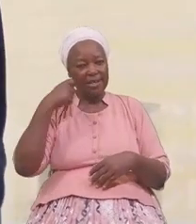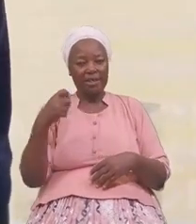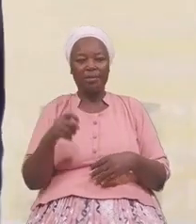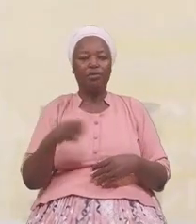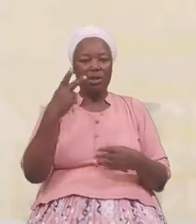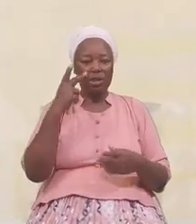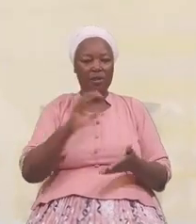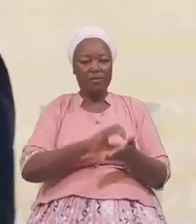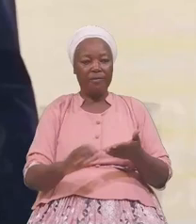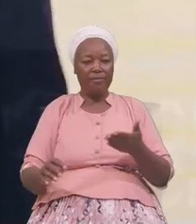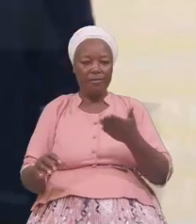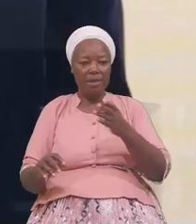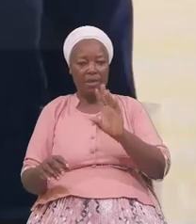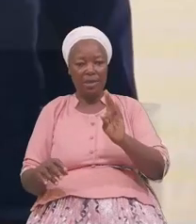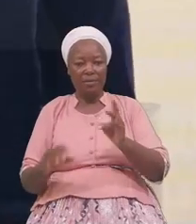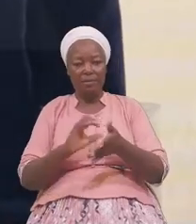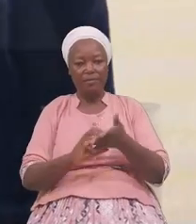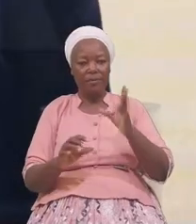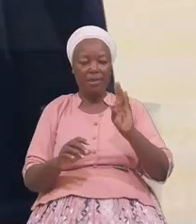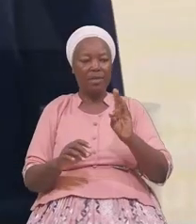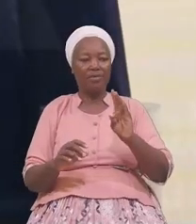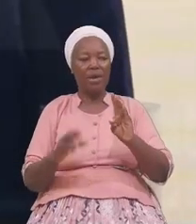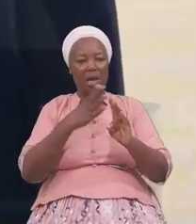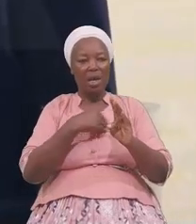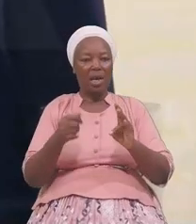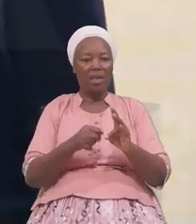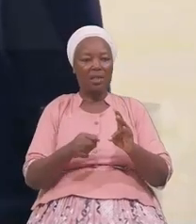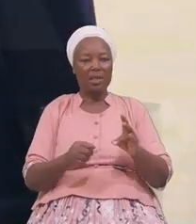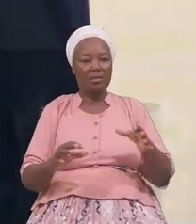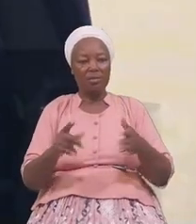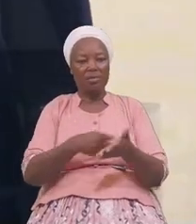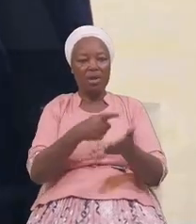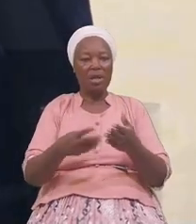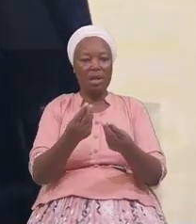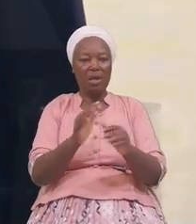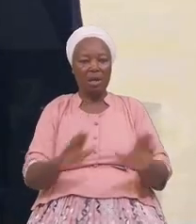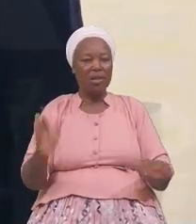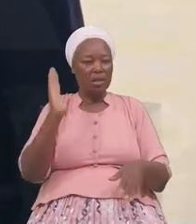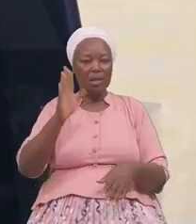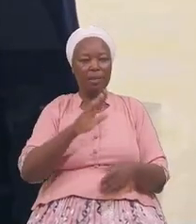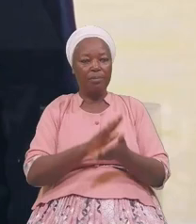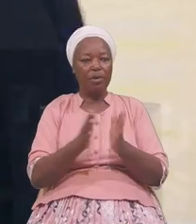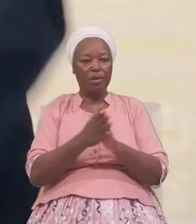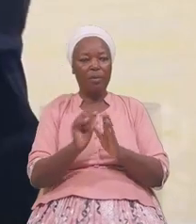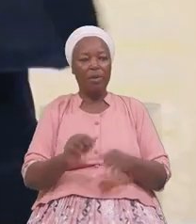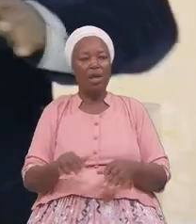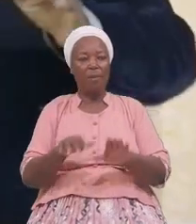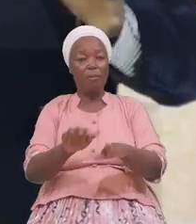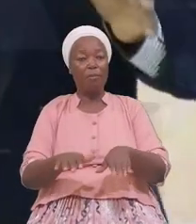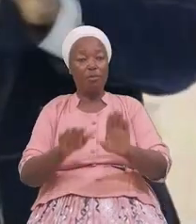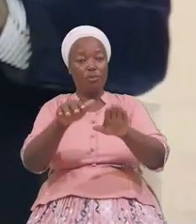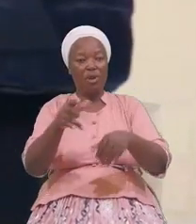verse 7. In verse 7, and the parched ground shall become a pool, and